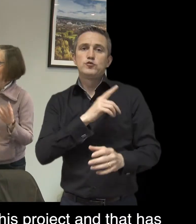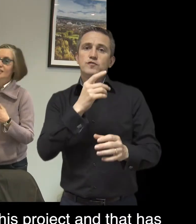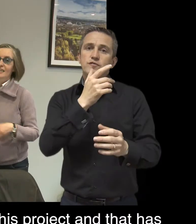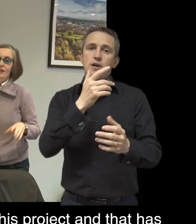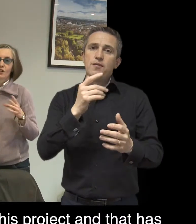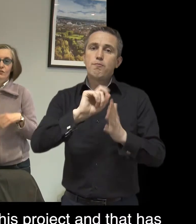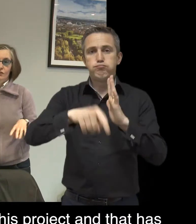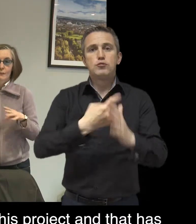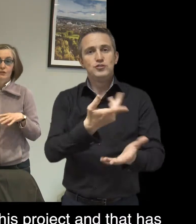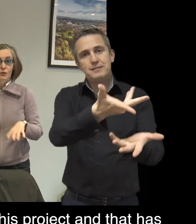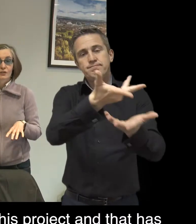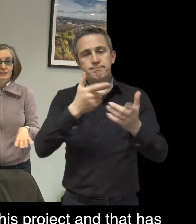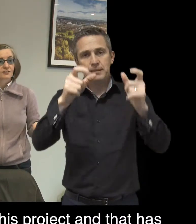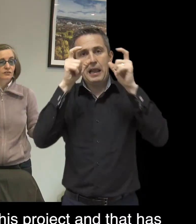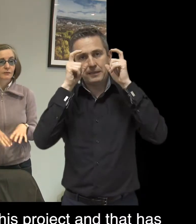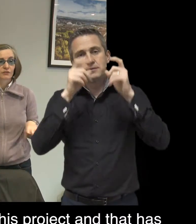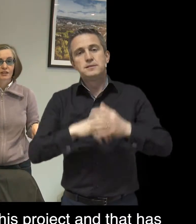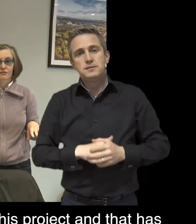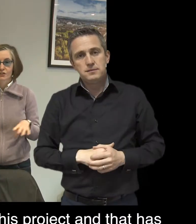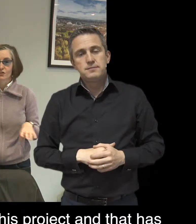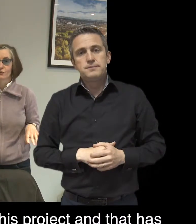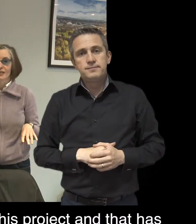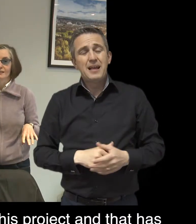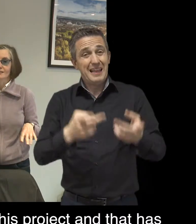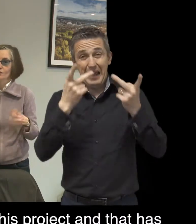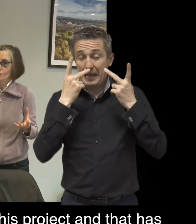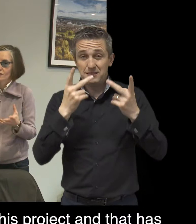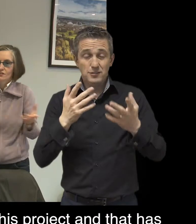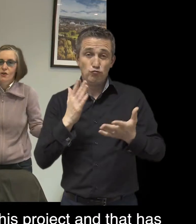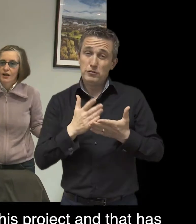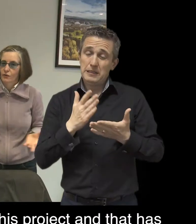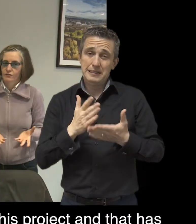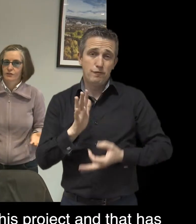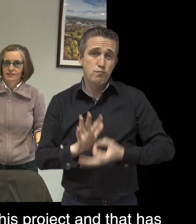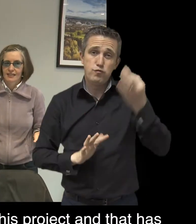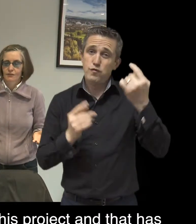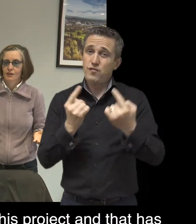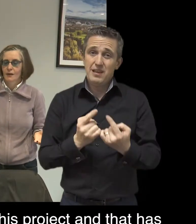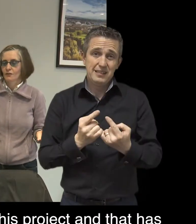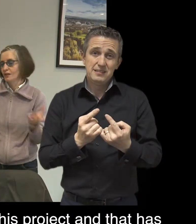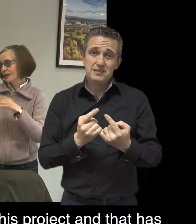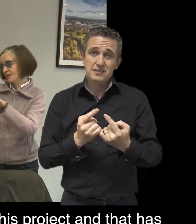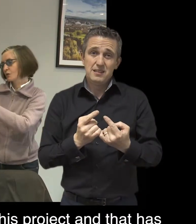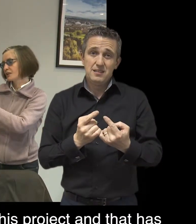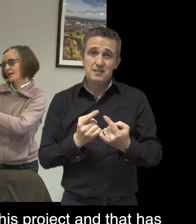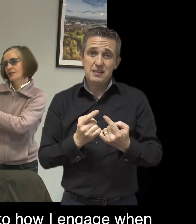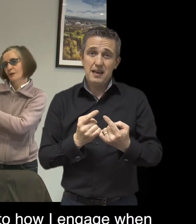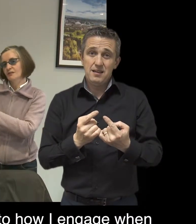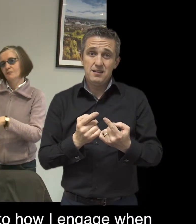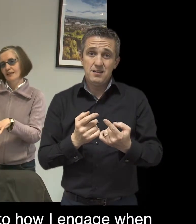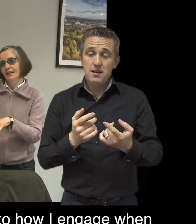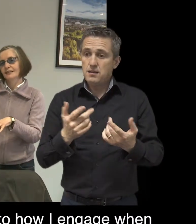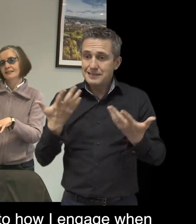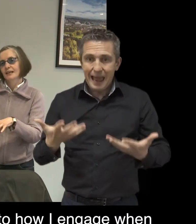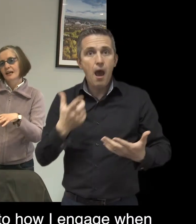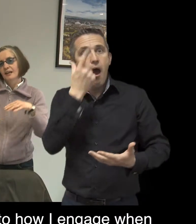been for this project. And that has been really life-changing for me. A smallish thing has actually